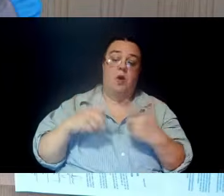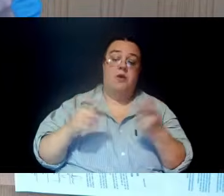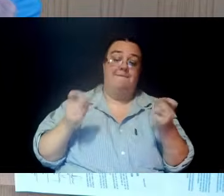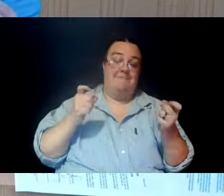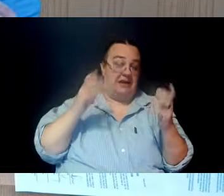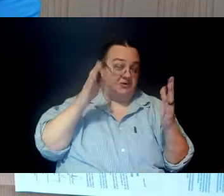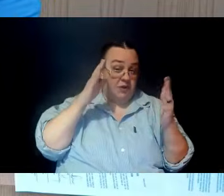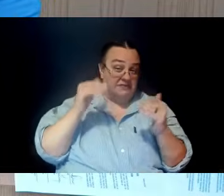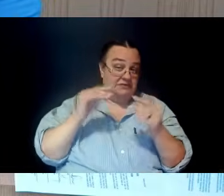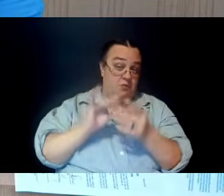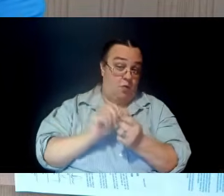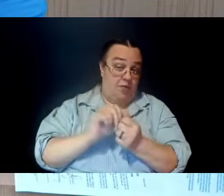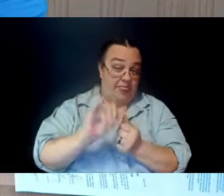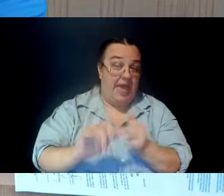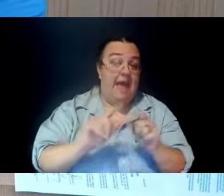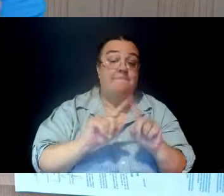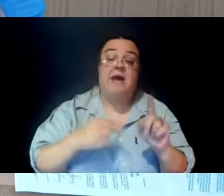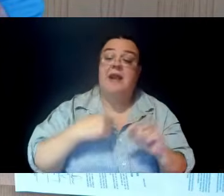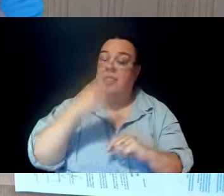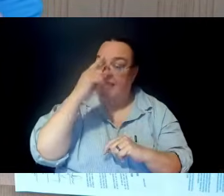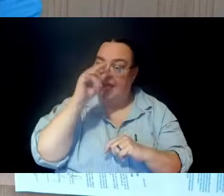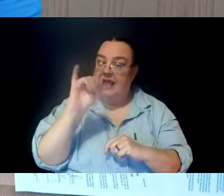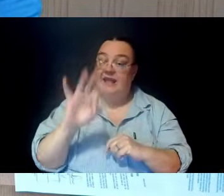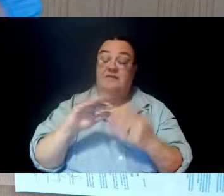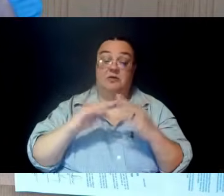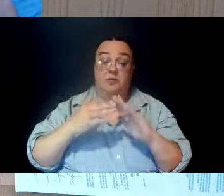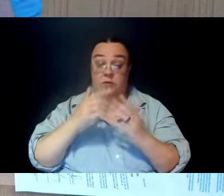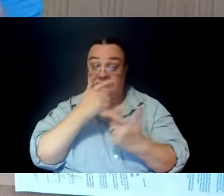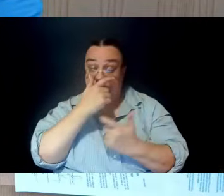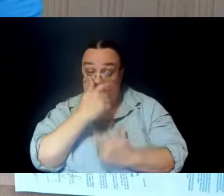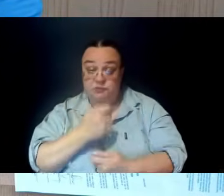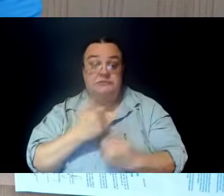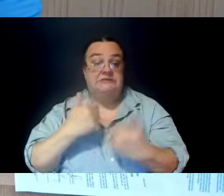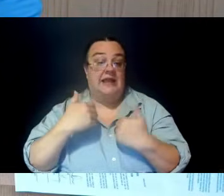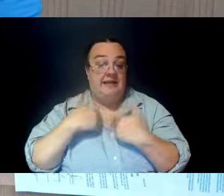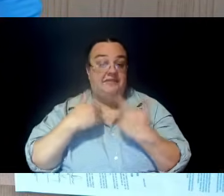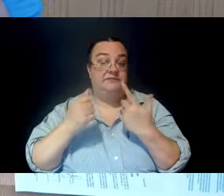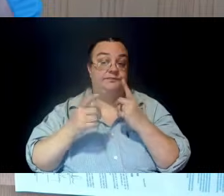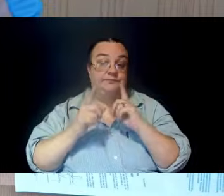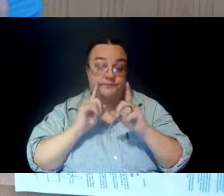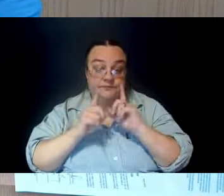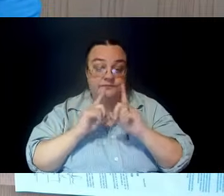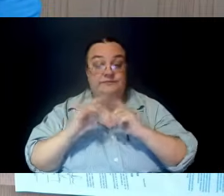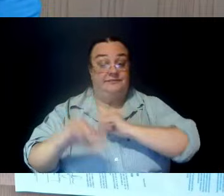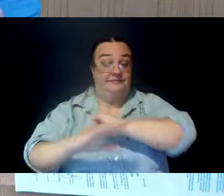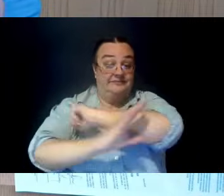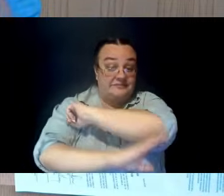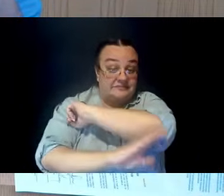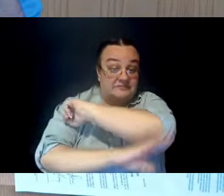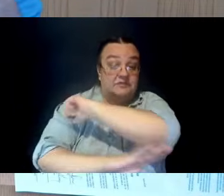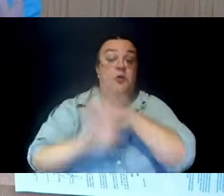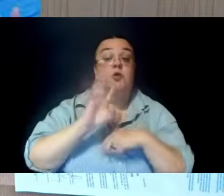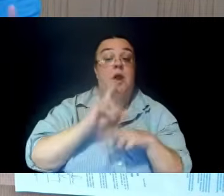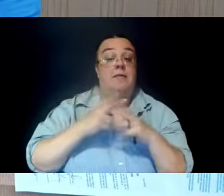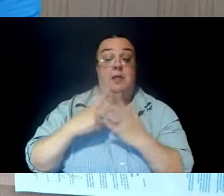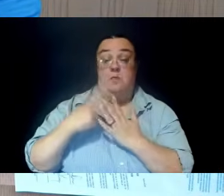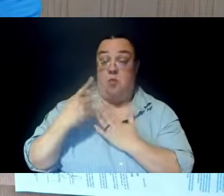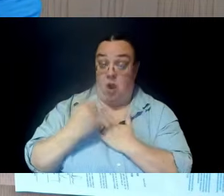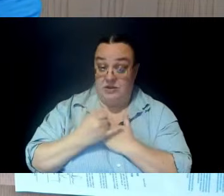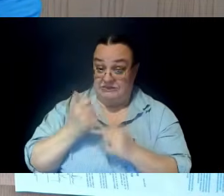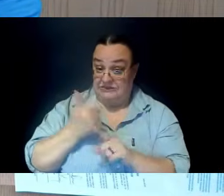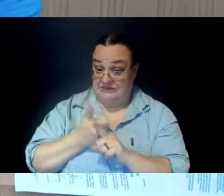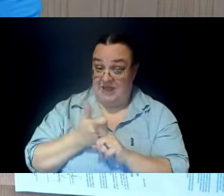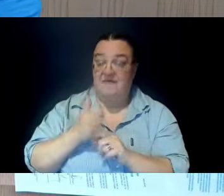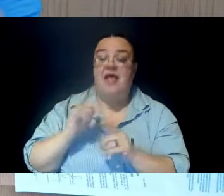But I think if there's interest in the community in having a conversation this autumn about the project, we can have that as a